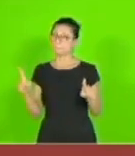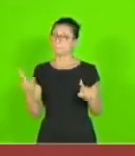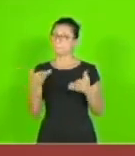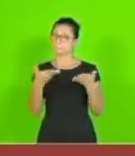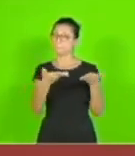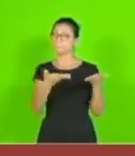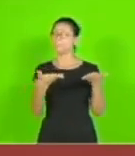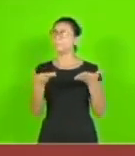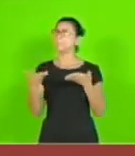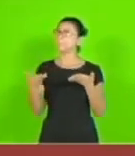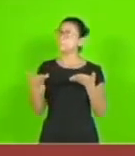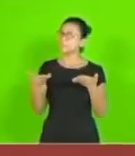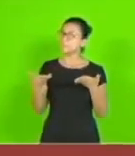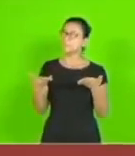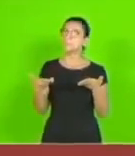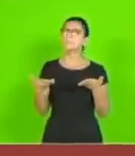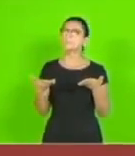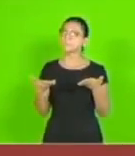invitation